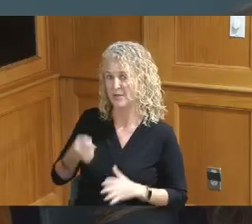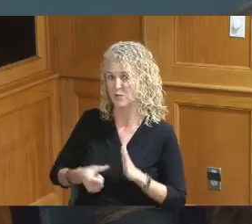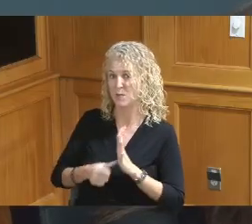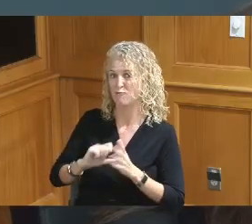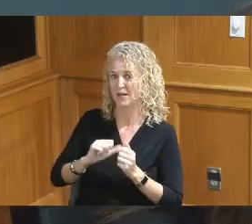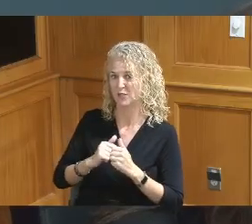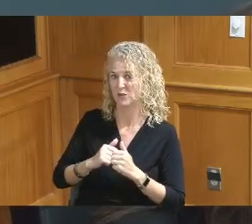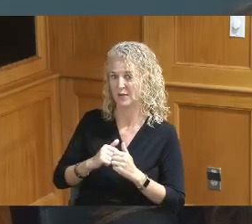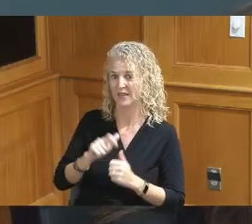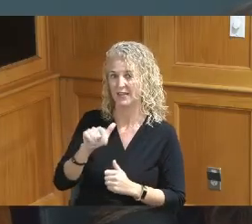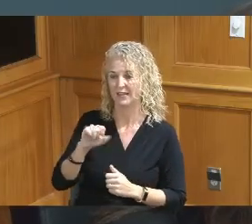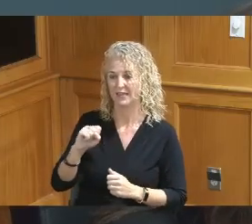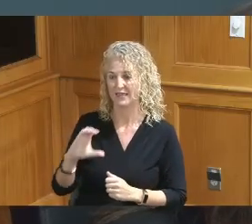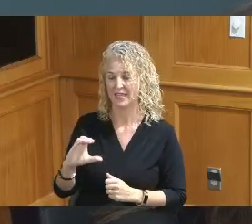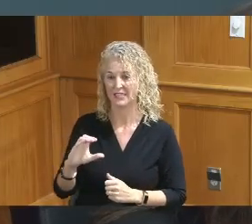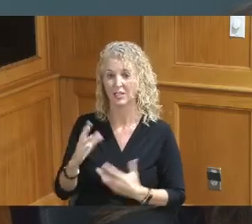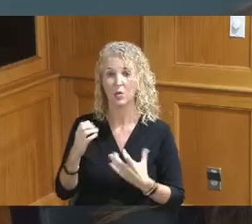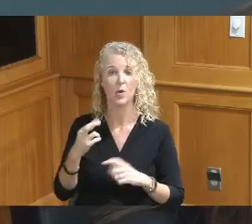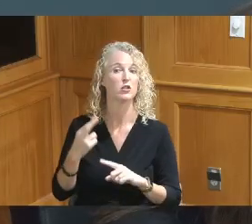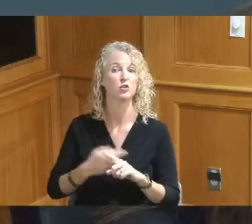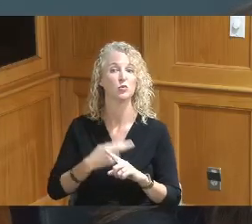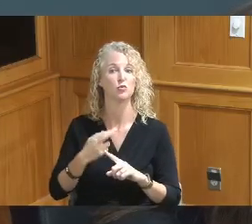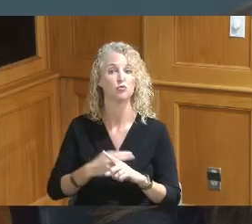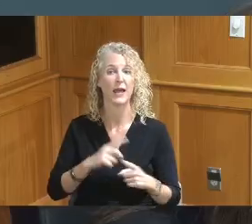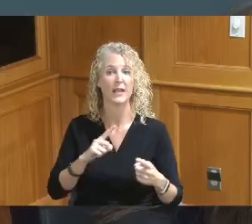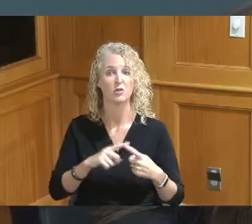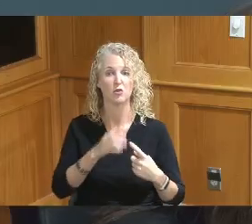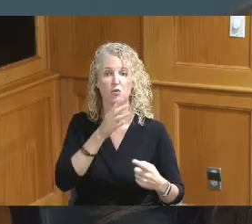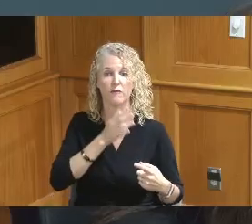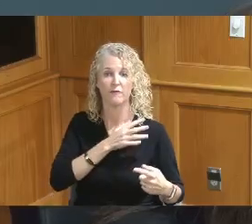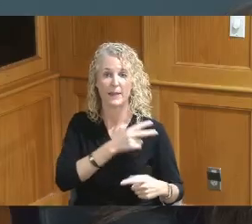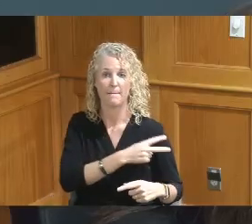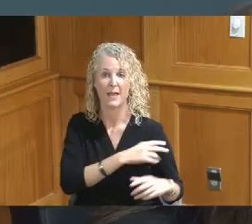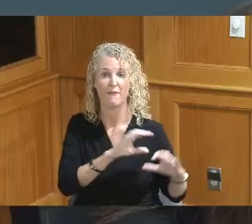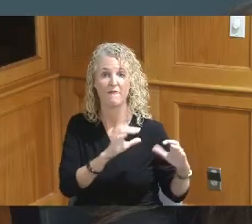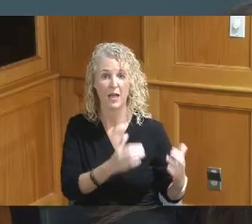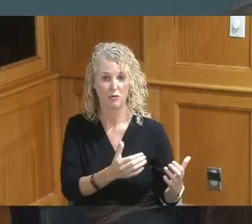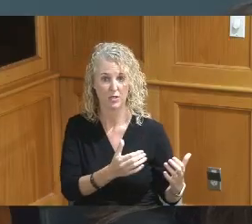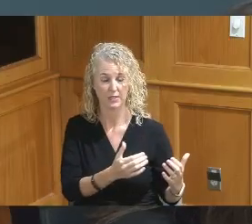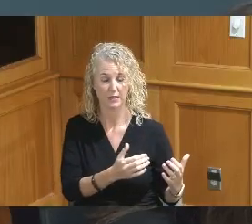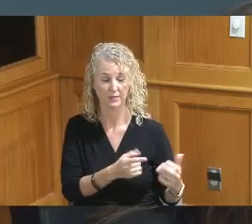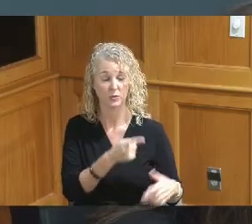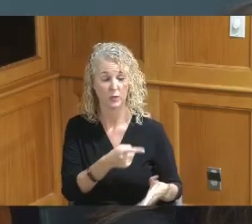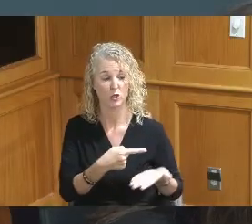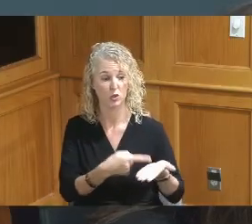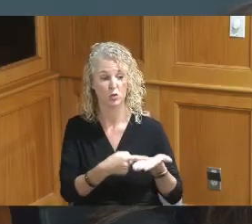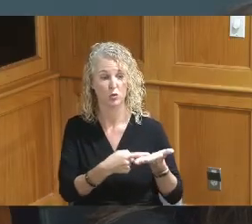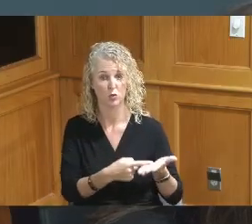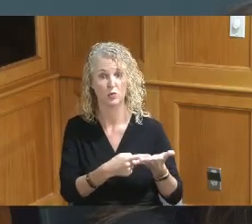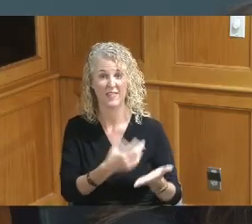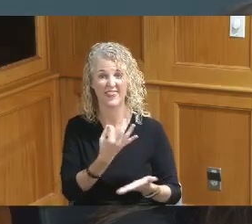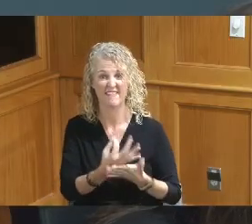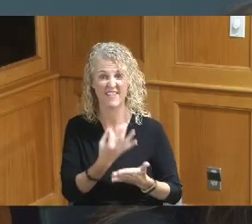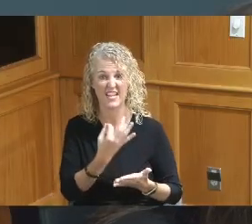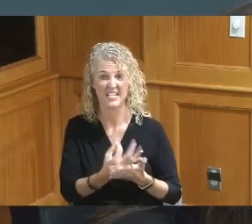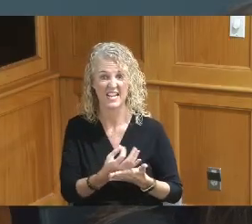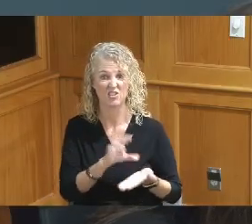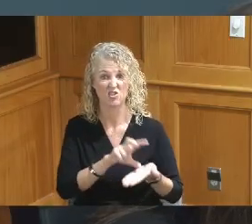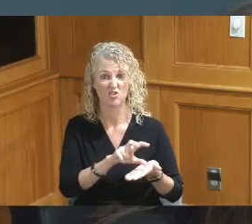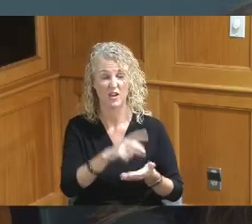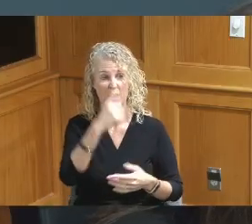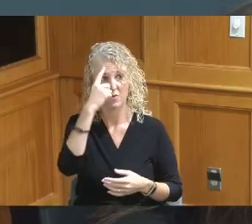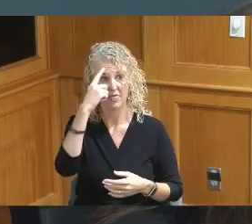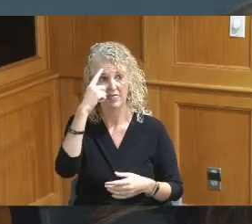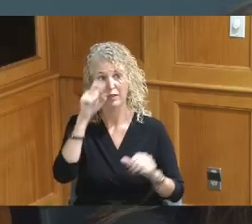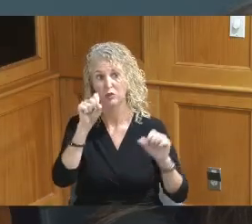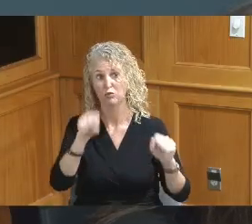with, who wants to rent to female veterans. When you talk about the financial stack, I would think that